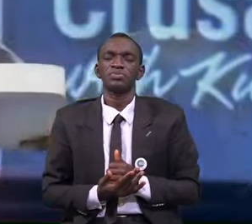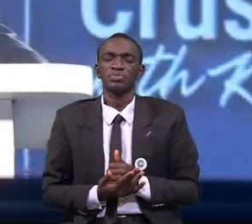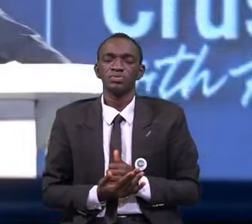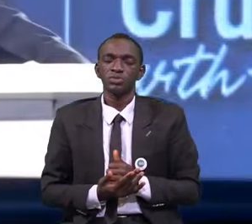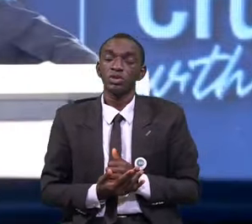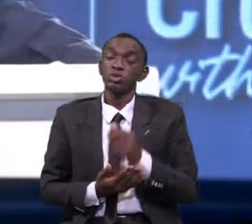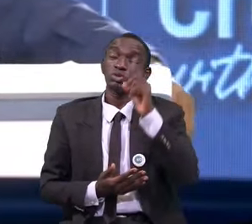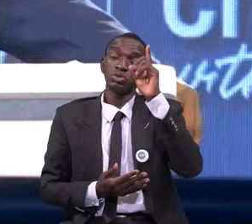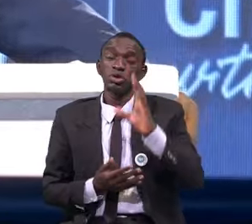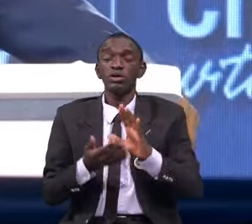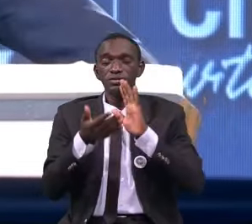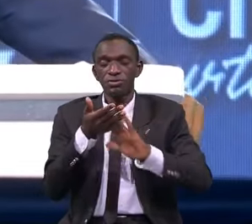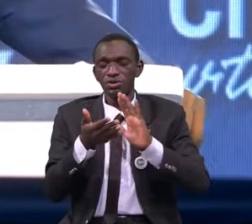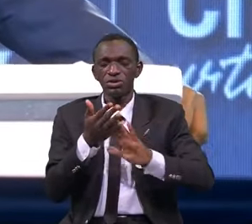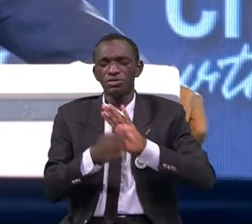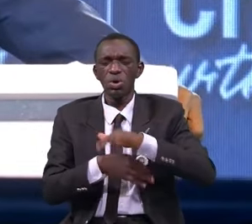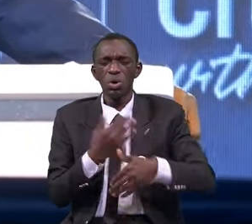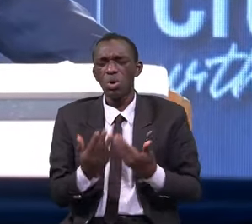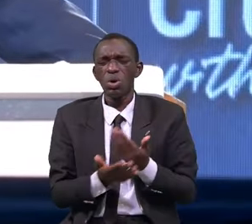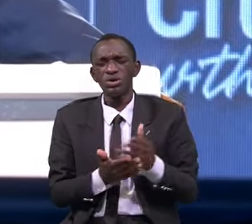Forgive all the sins they have committed.